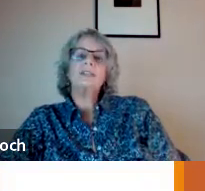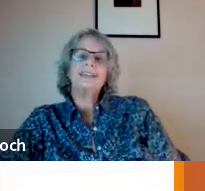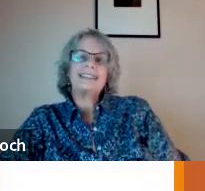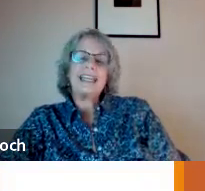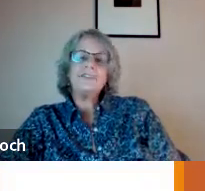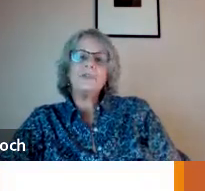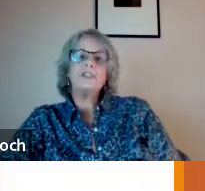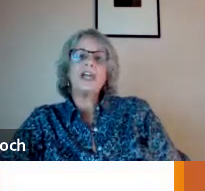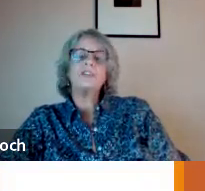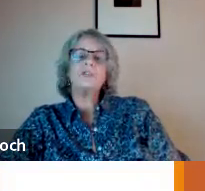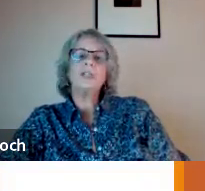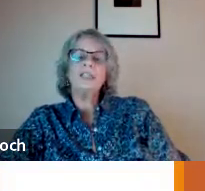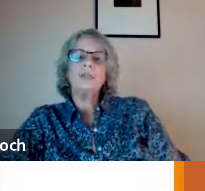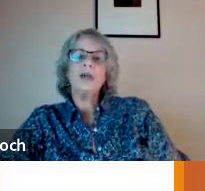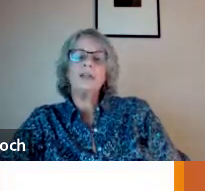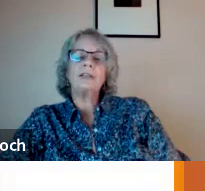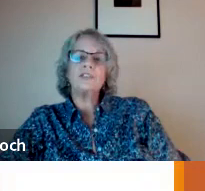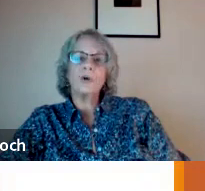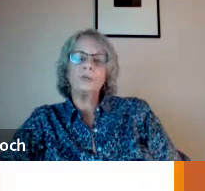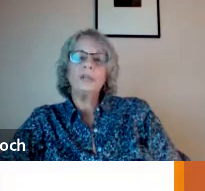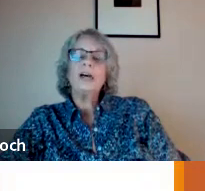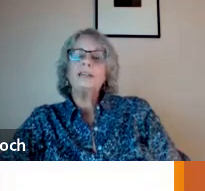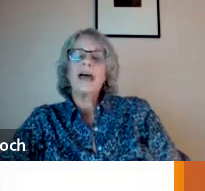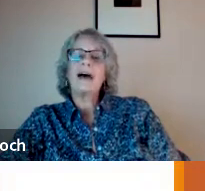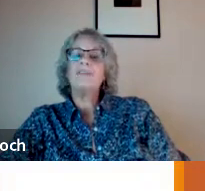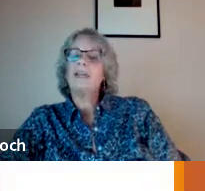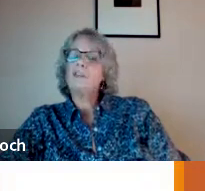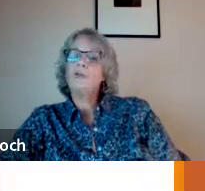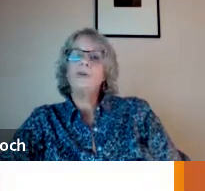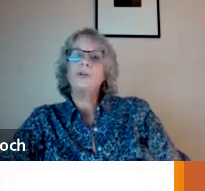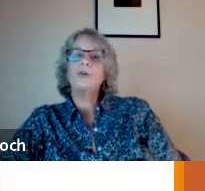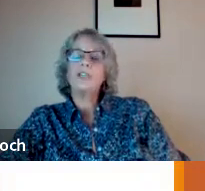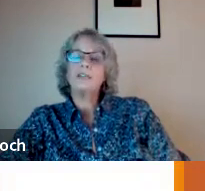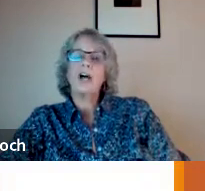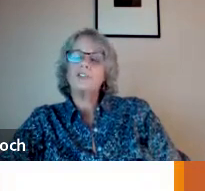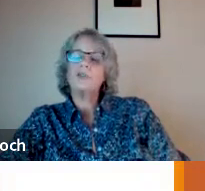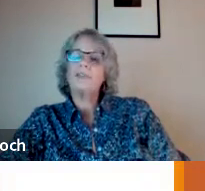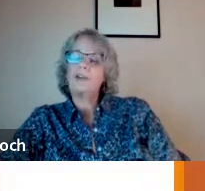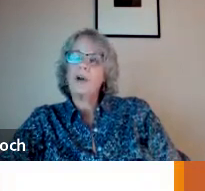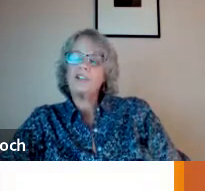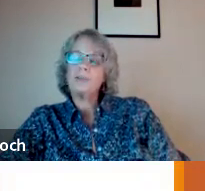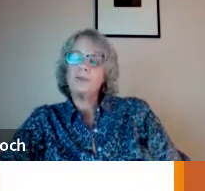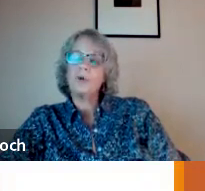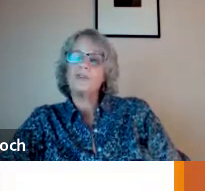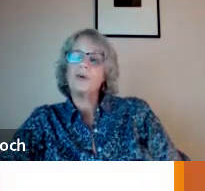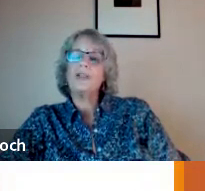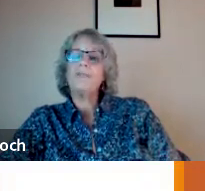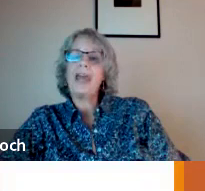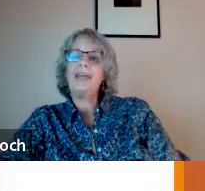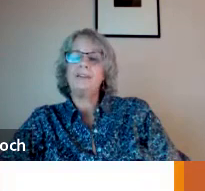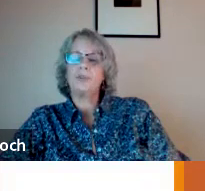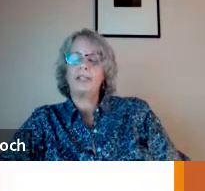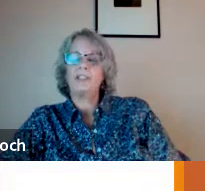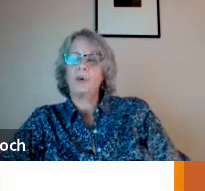Malee went to the extent to reach out to an independent consultant to have a new neuropsychological evaluation performed. So